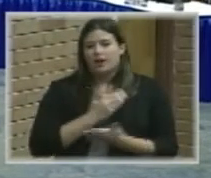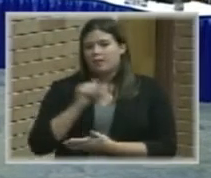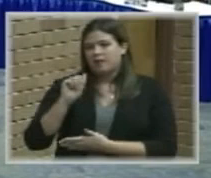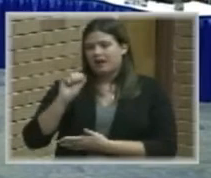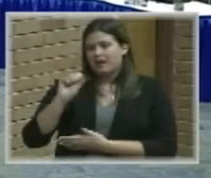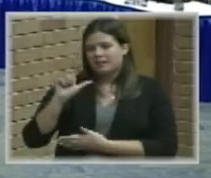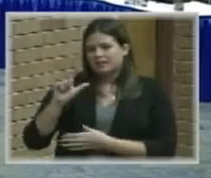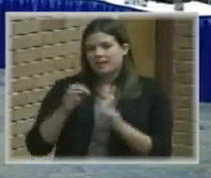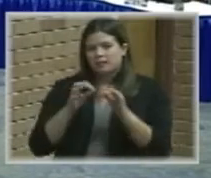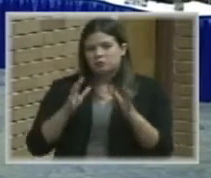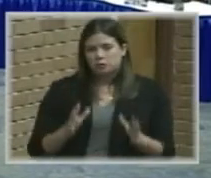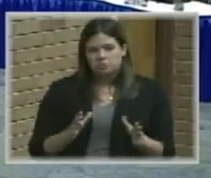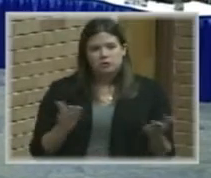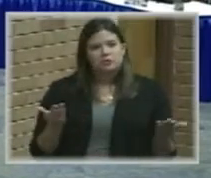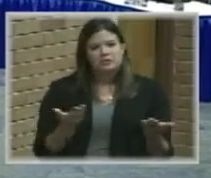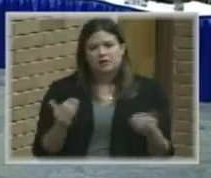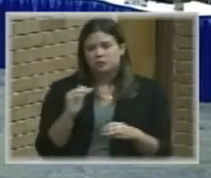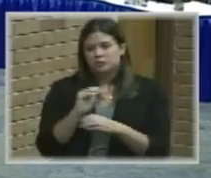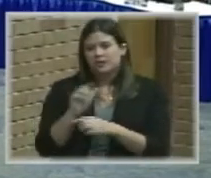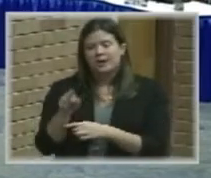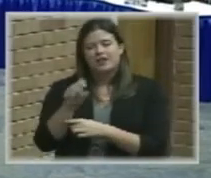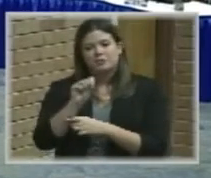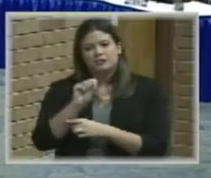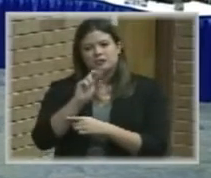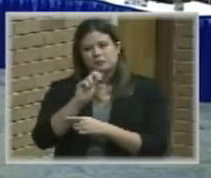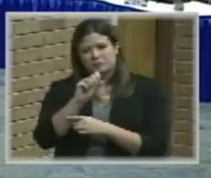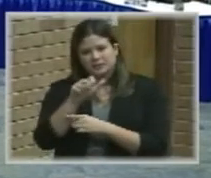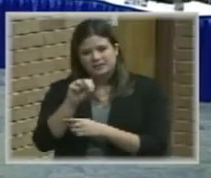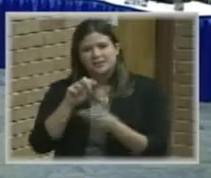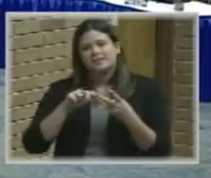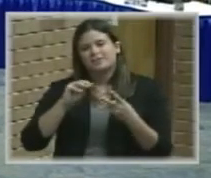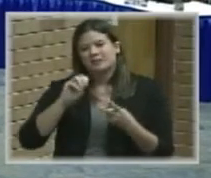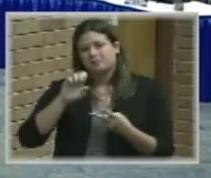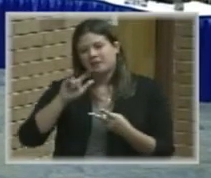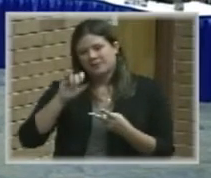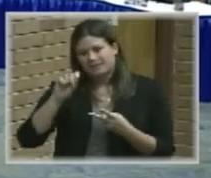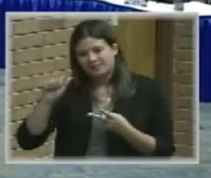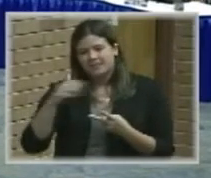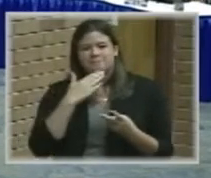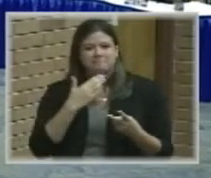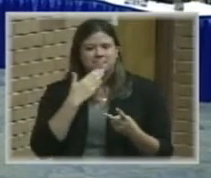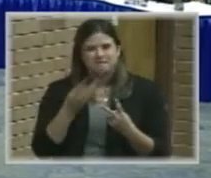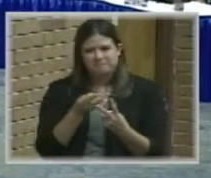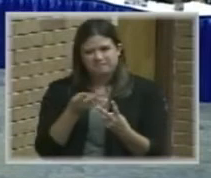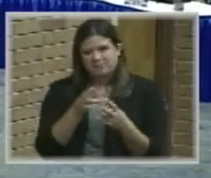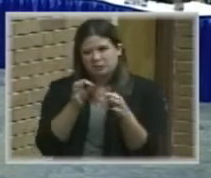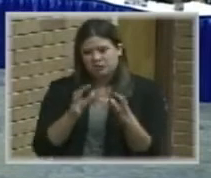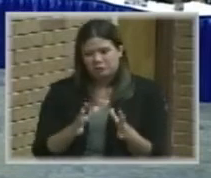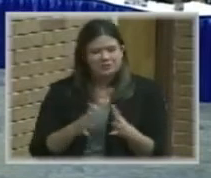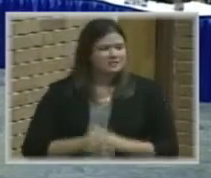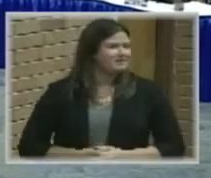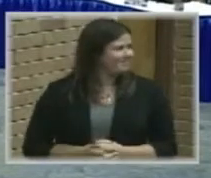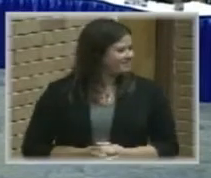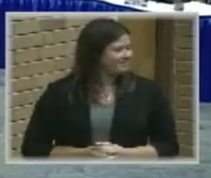ASL interpreters who are here tonight, Susan Pence and Melissa Lanty. Thank you very much.